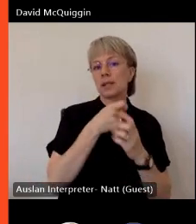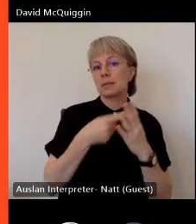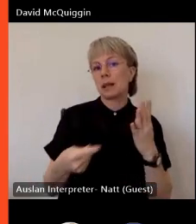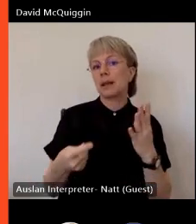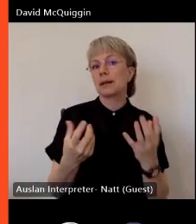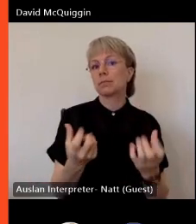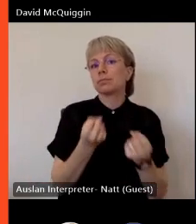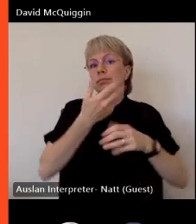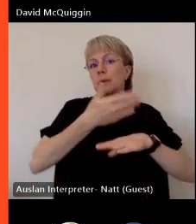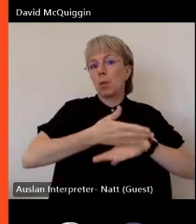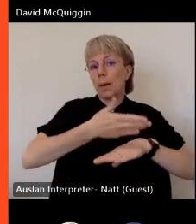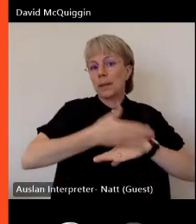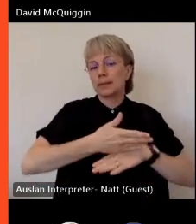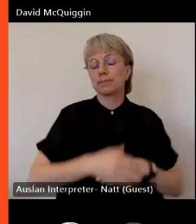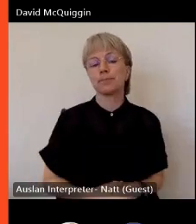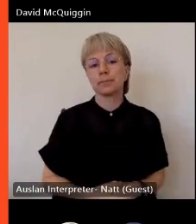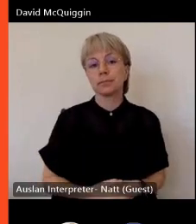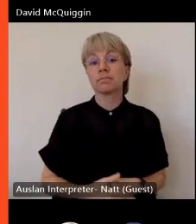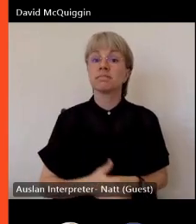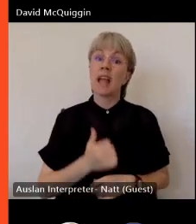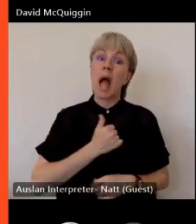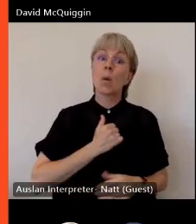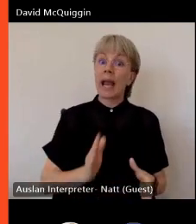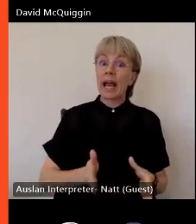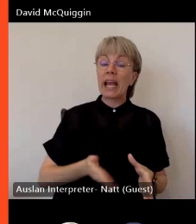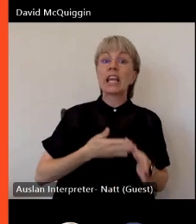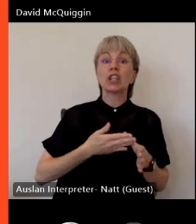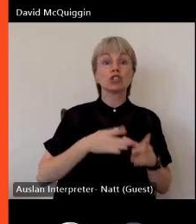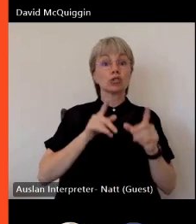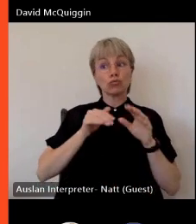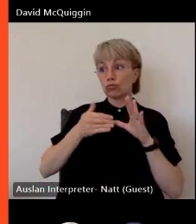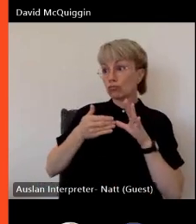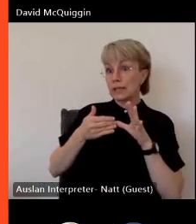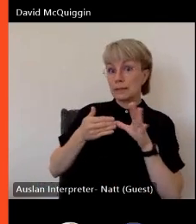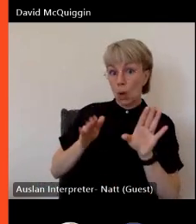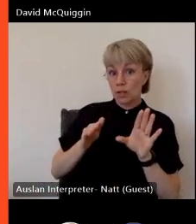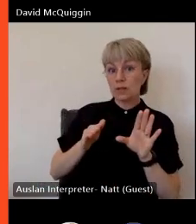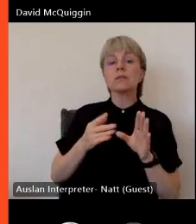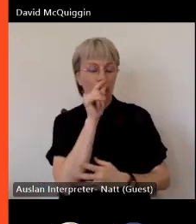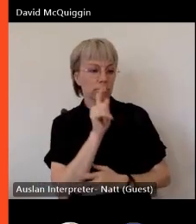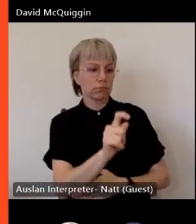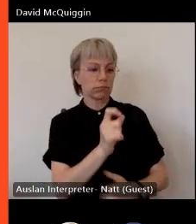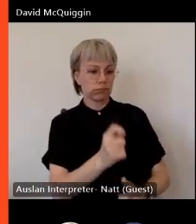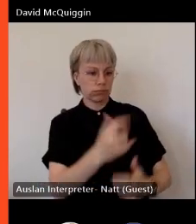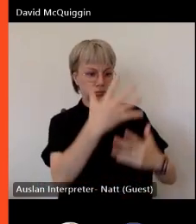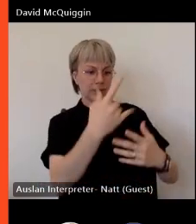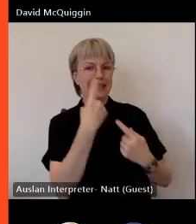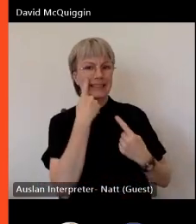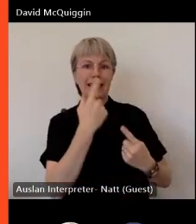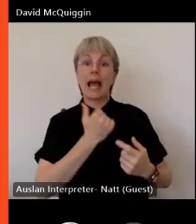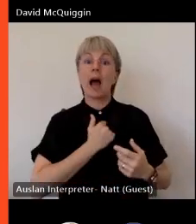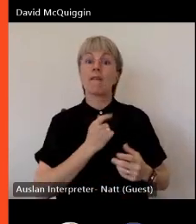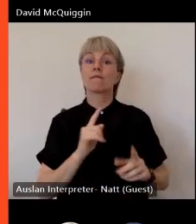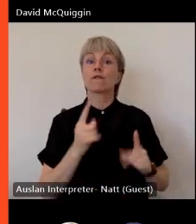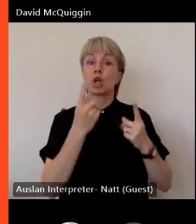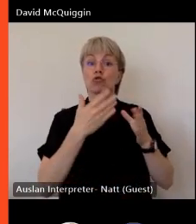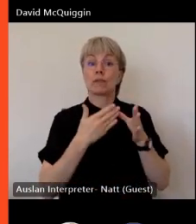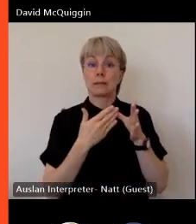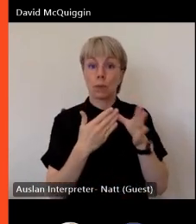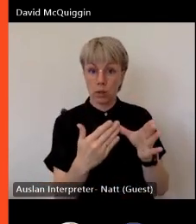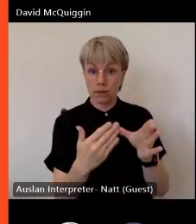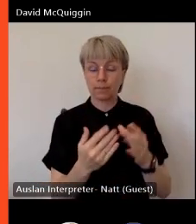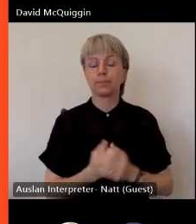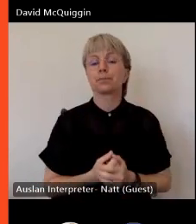Our initial response to the final report of the Disability Royal Commission can be found on our website. And as part of that response,